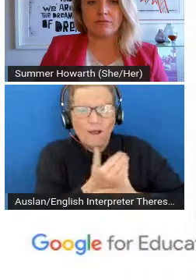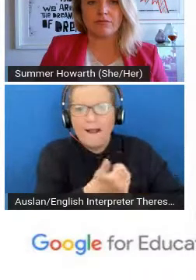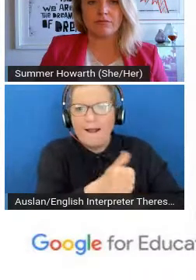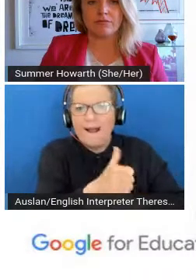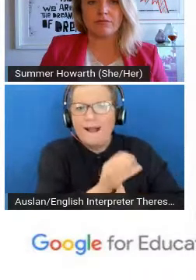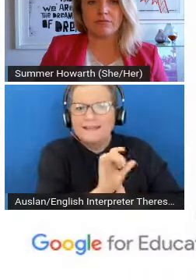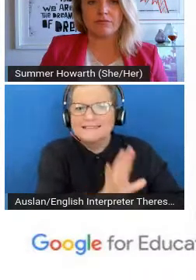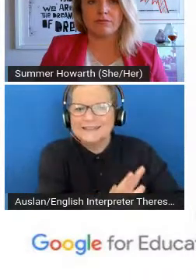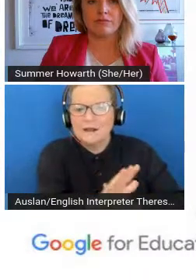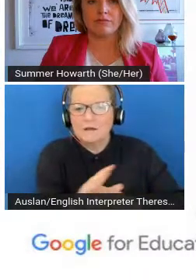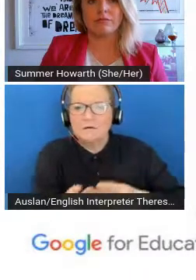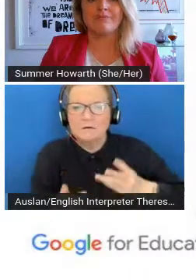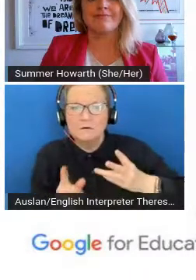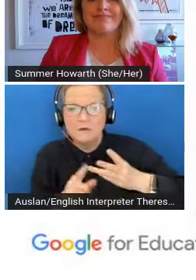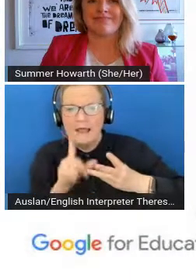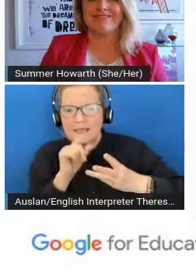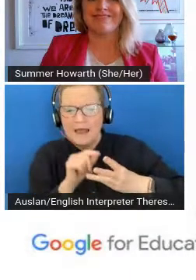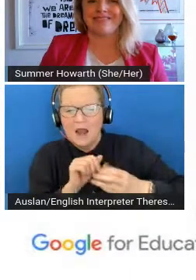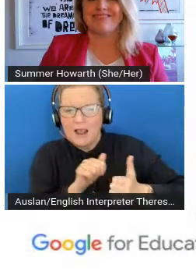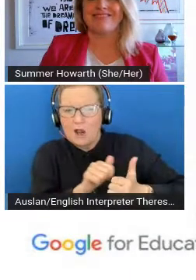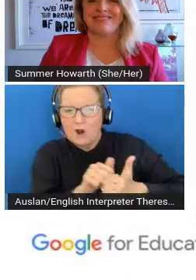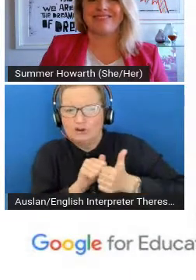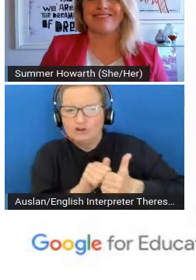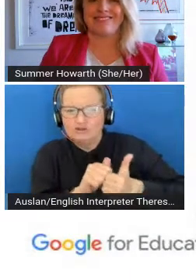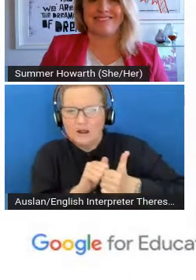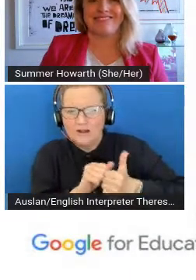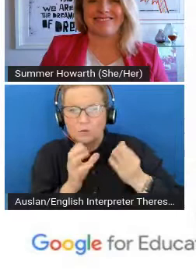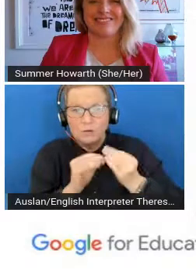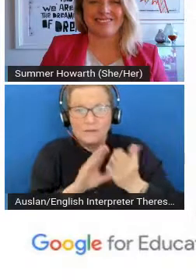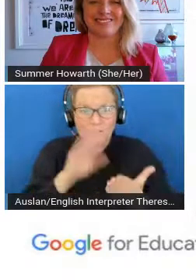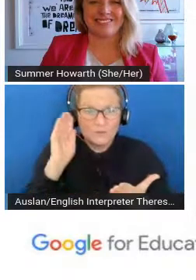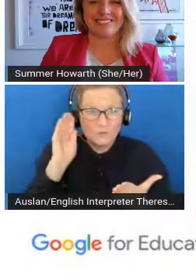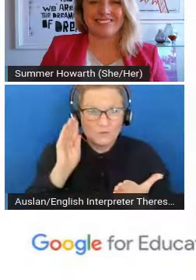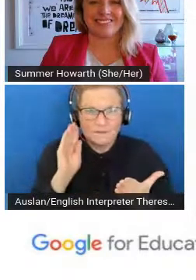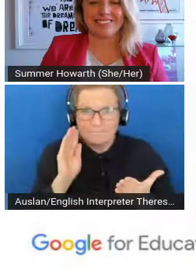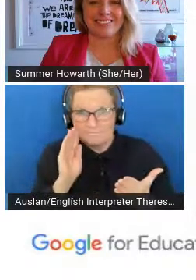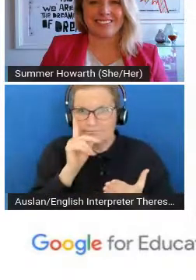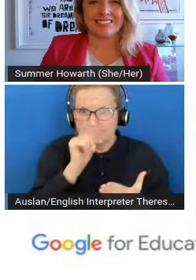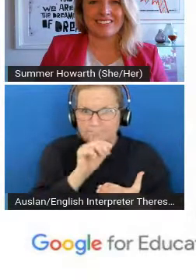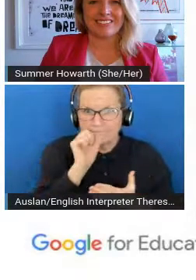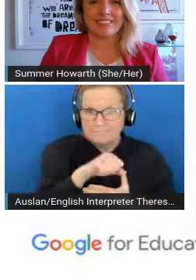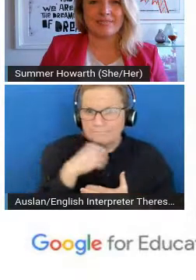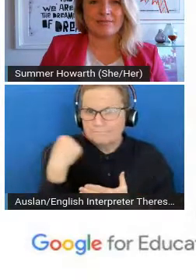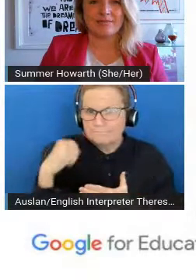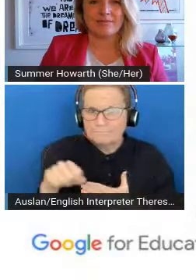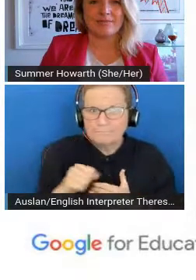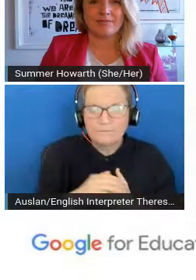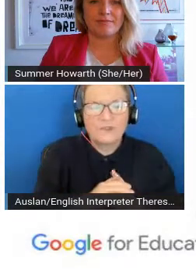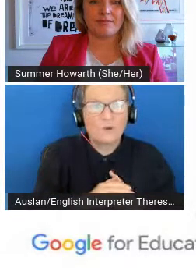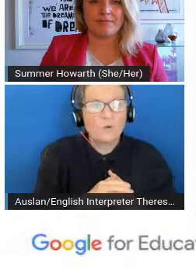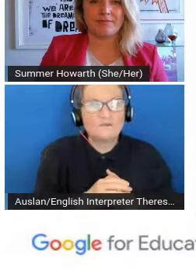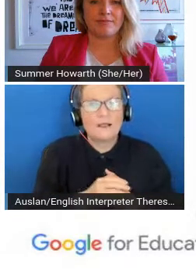to co-construct any of these with the students? So could we say, this is what we're going to learn?